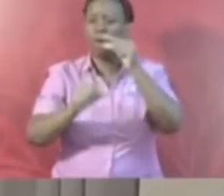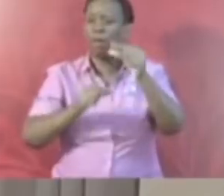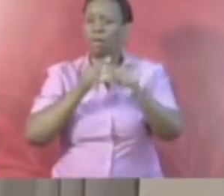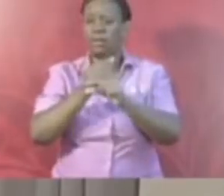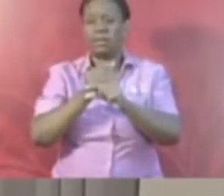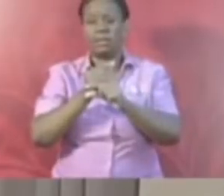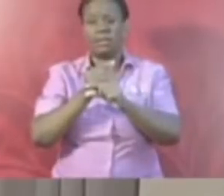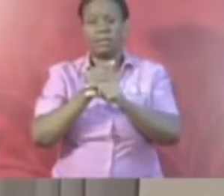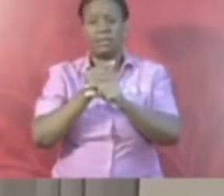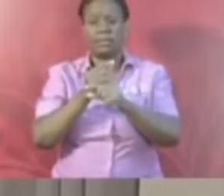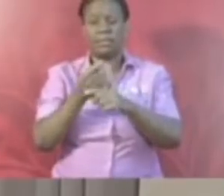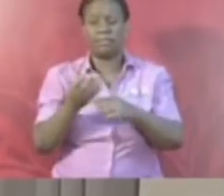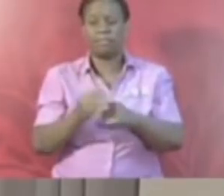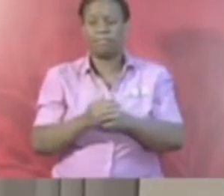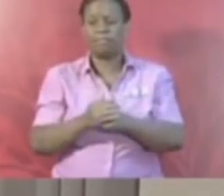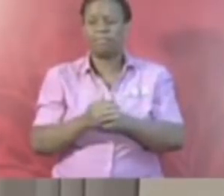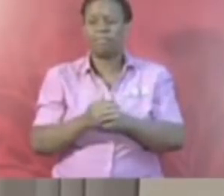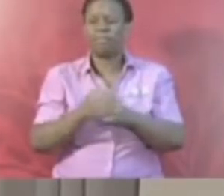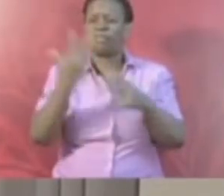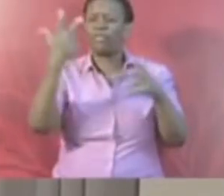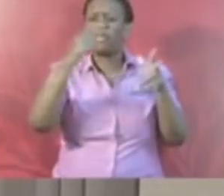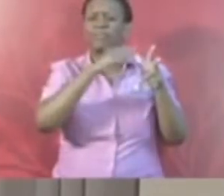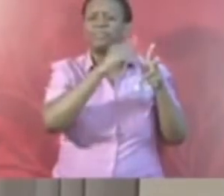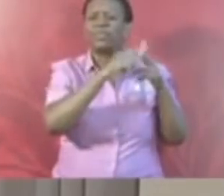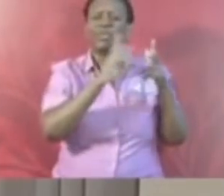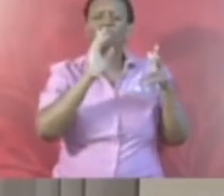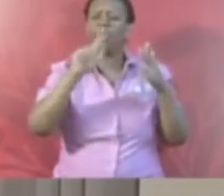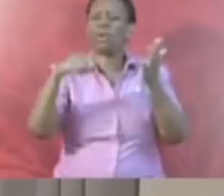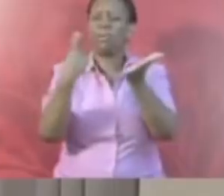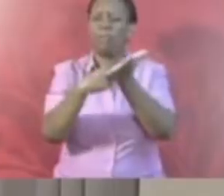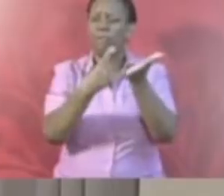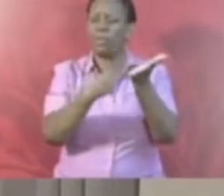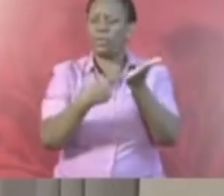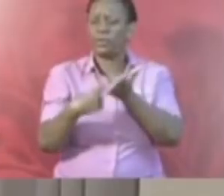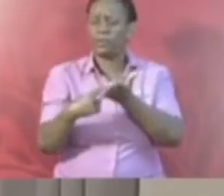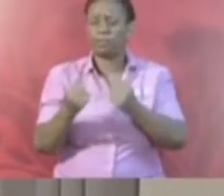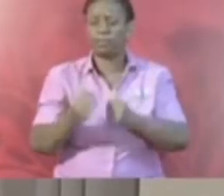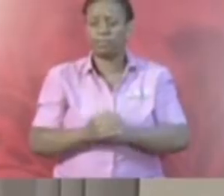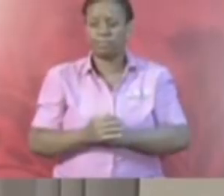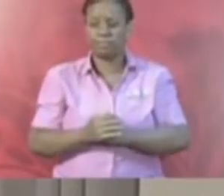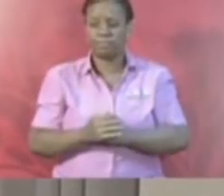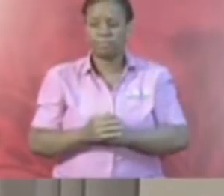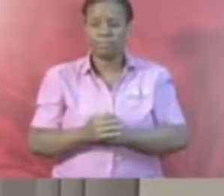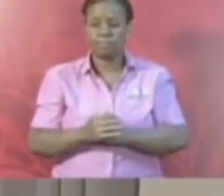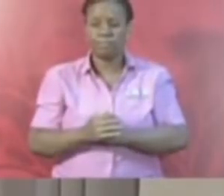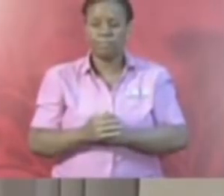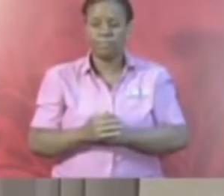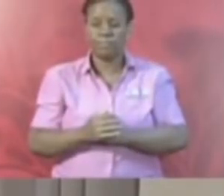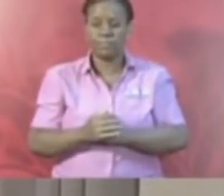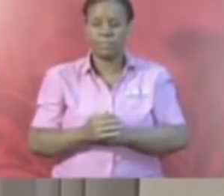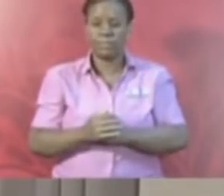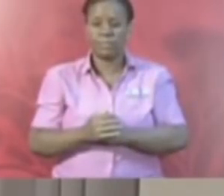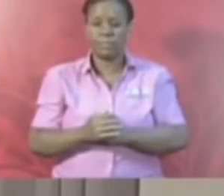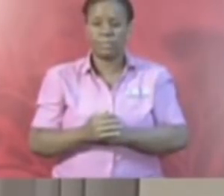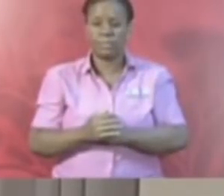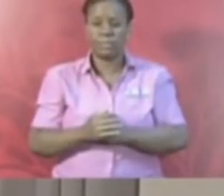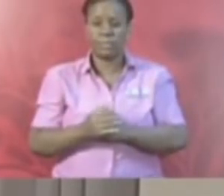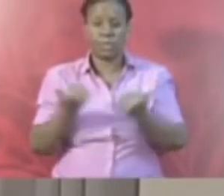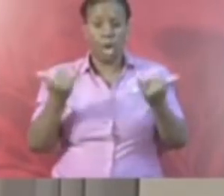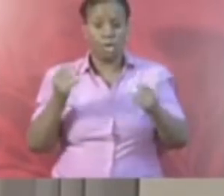wanted to make as we battle this coronavirus epidemic in Trinidad and